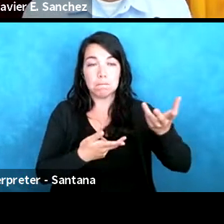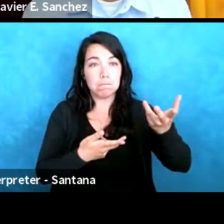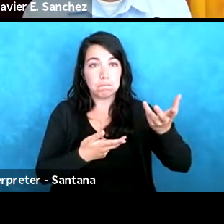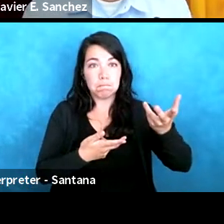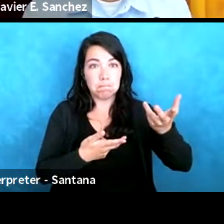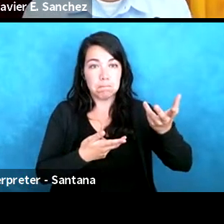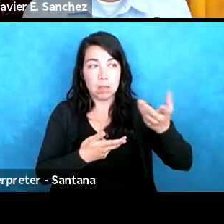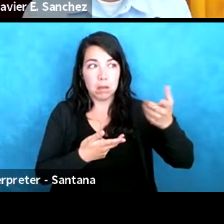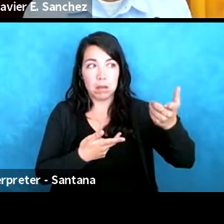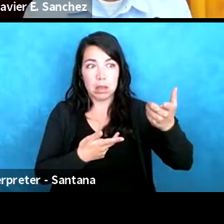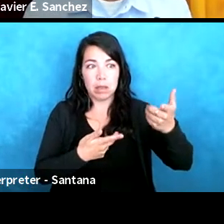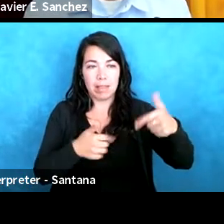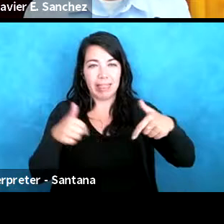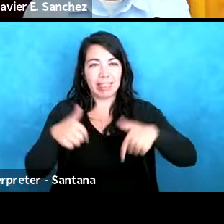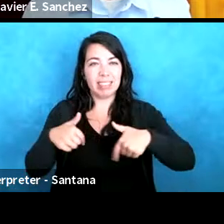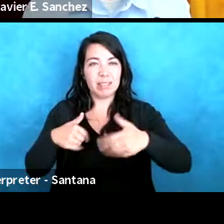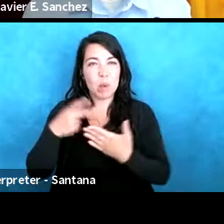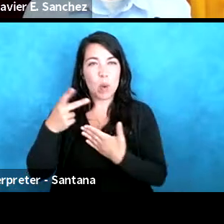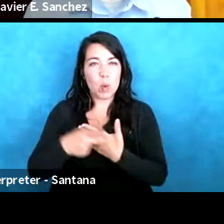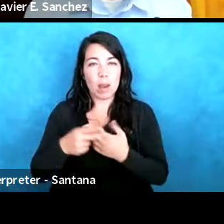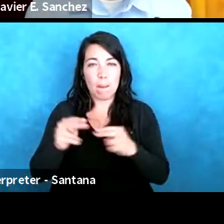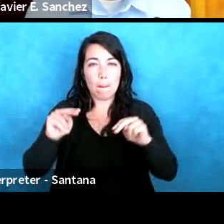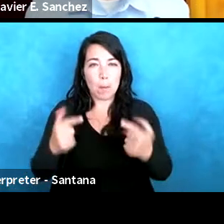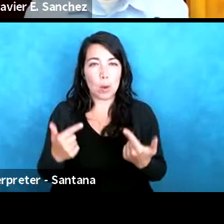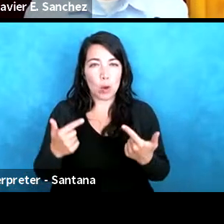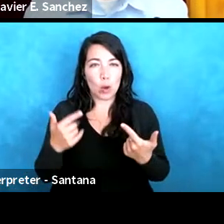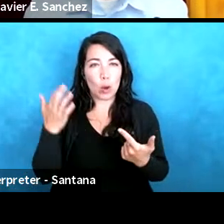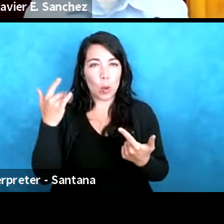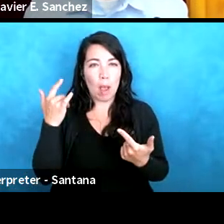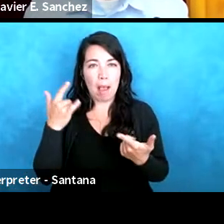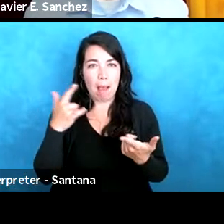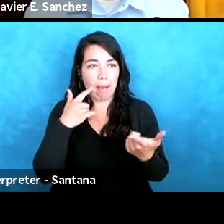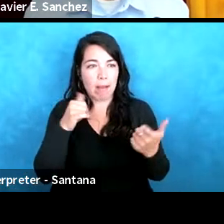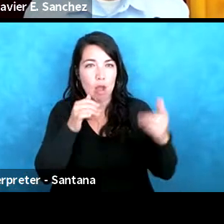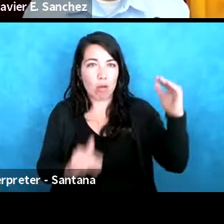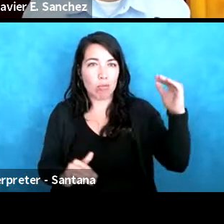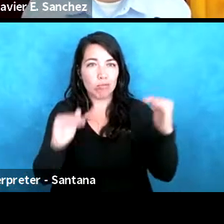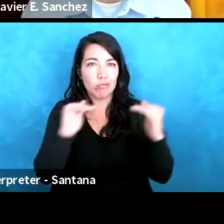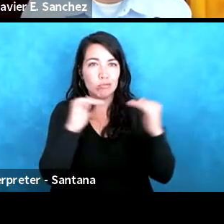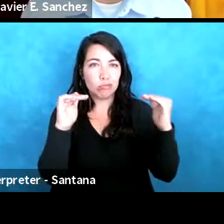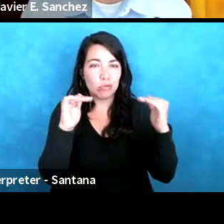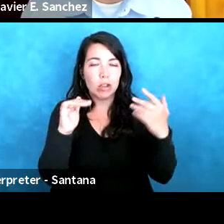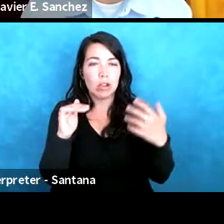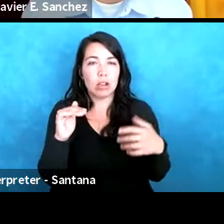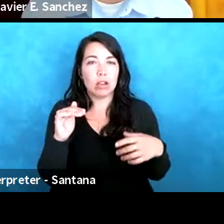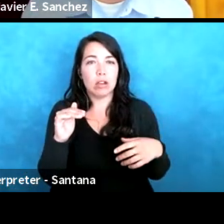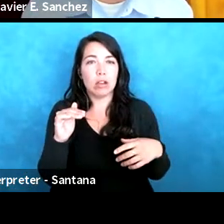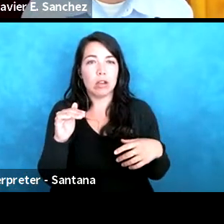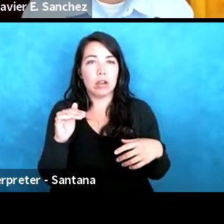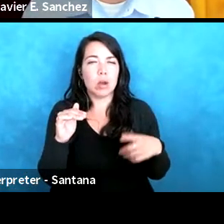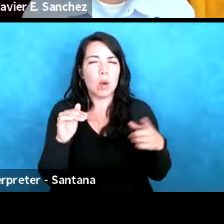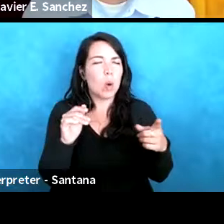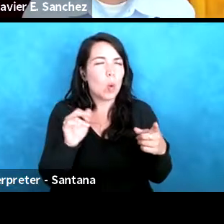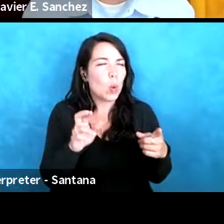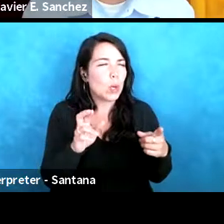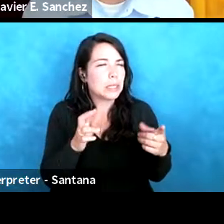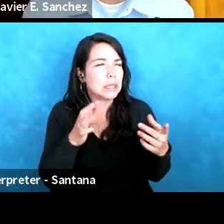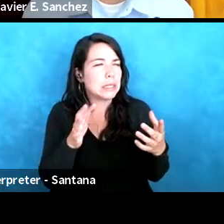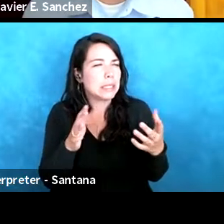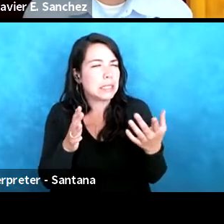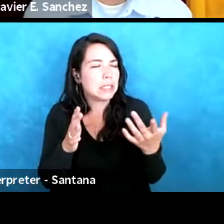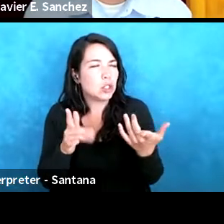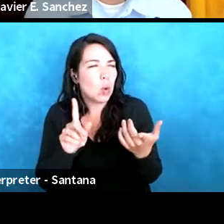work toward the hours versus a simple assignment of community service. Did I get that right? Yes, you